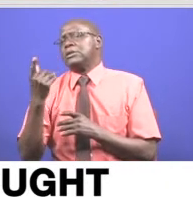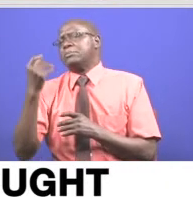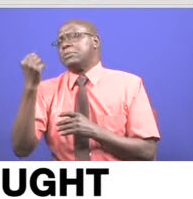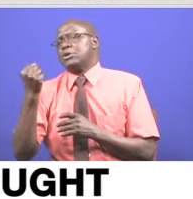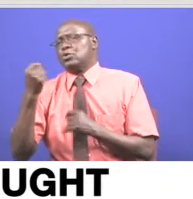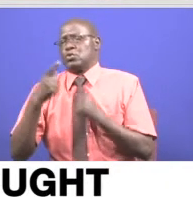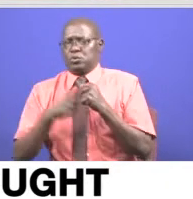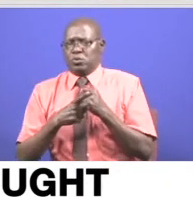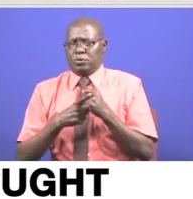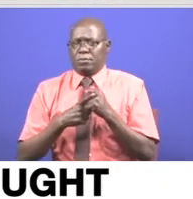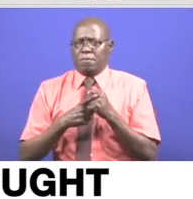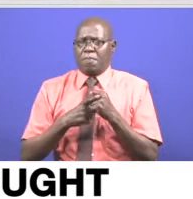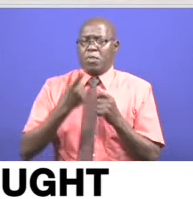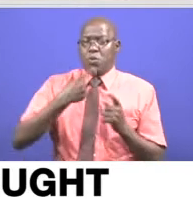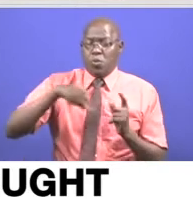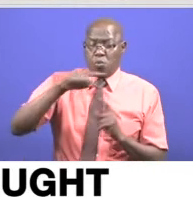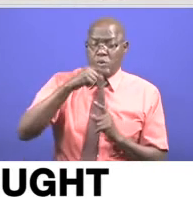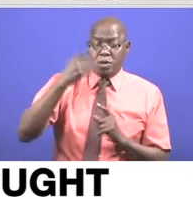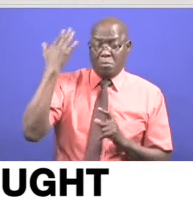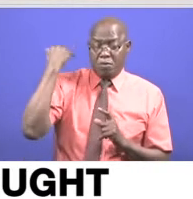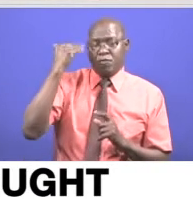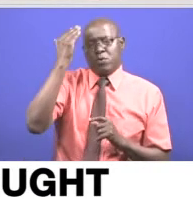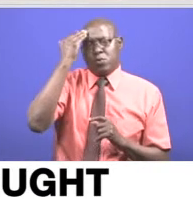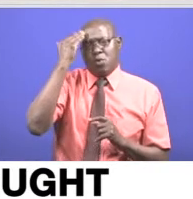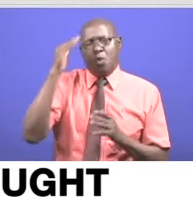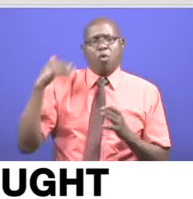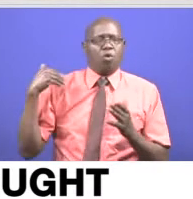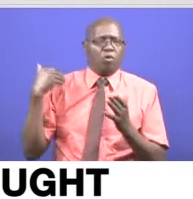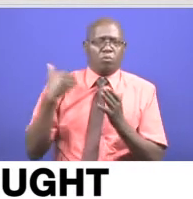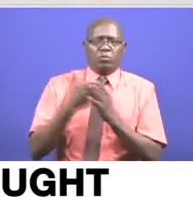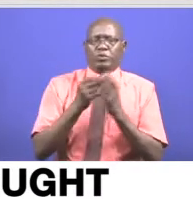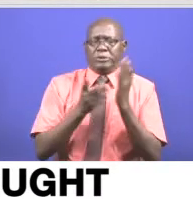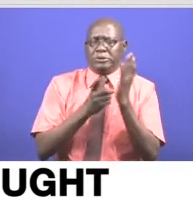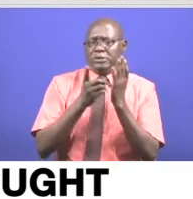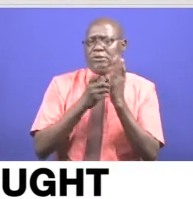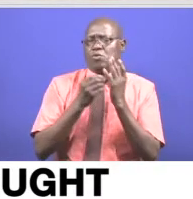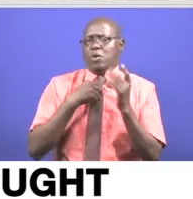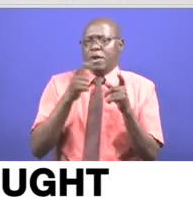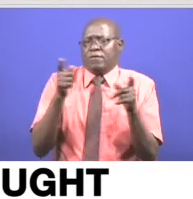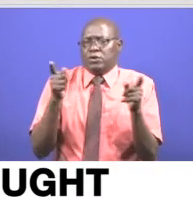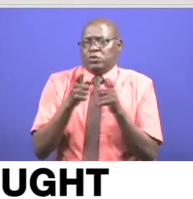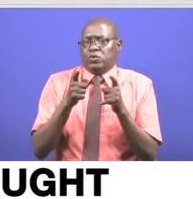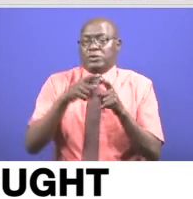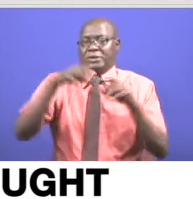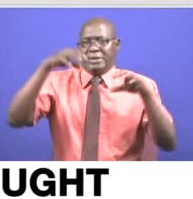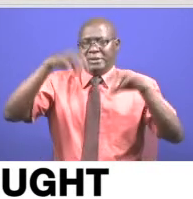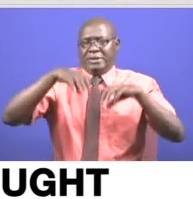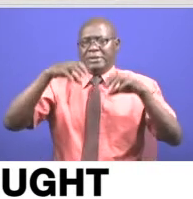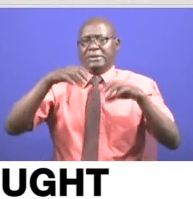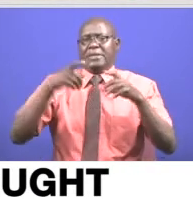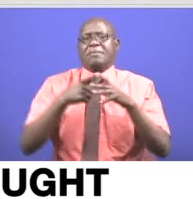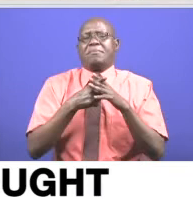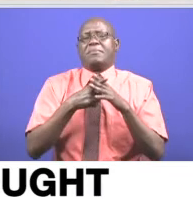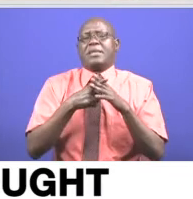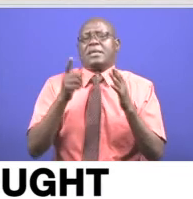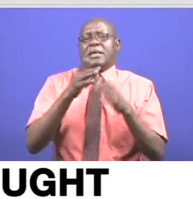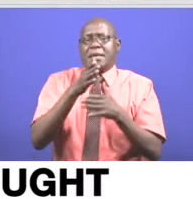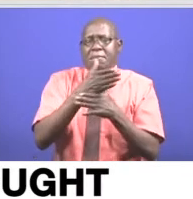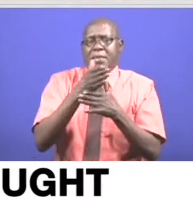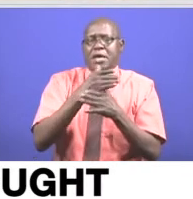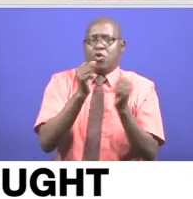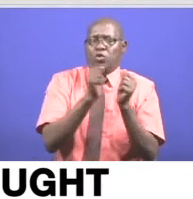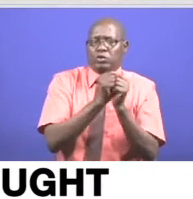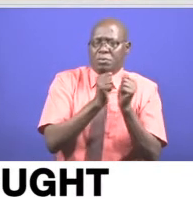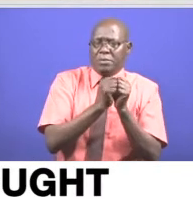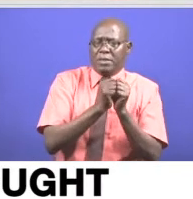Mm-hmm. We knew almost to the date that would have the short rains beginning either mid-October, mm-hmm. the